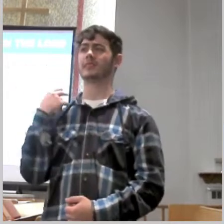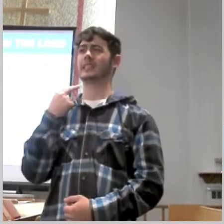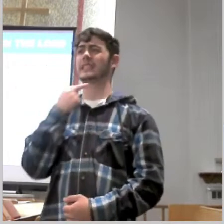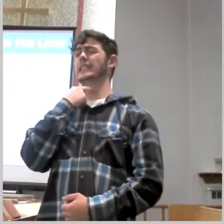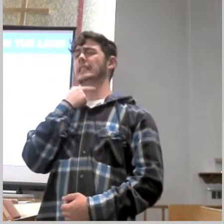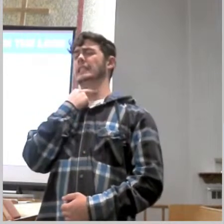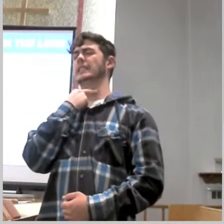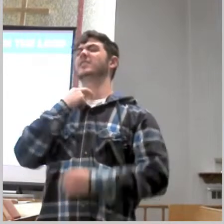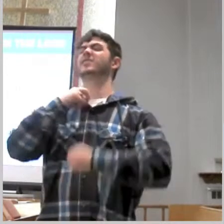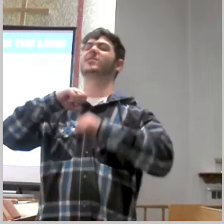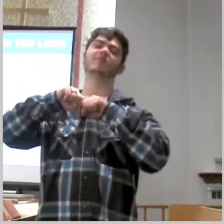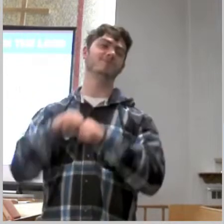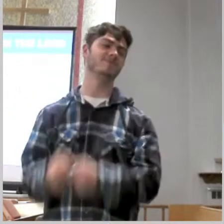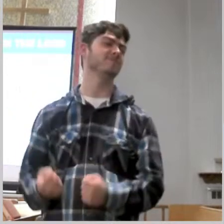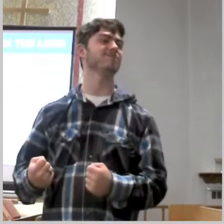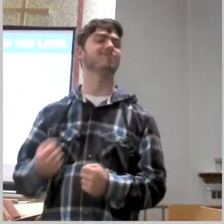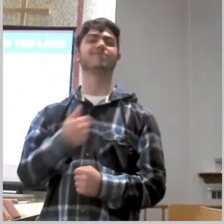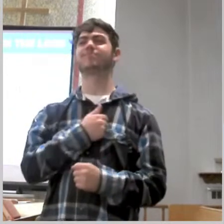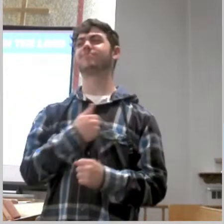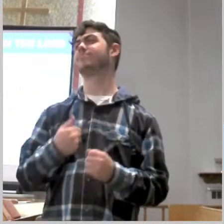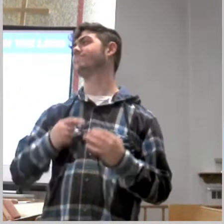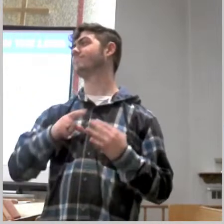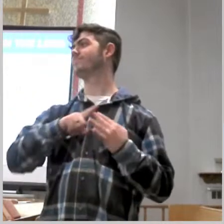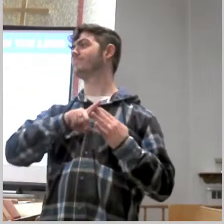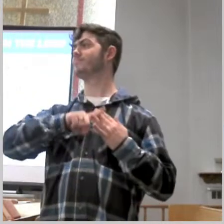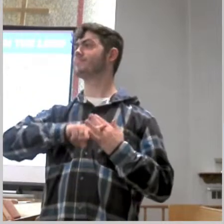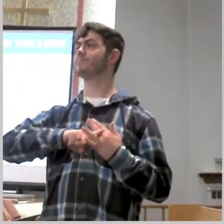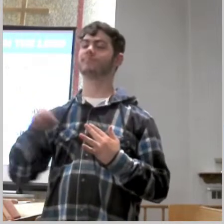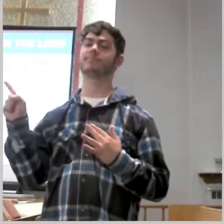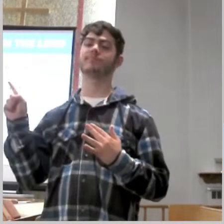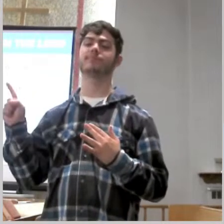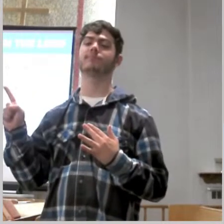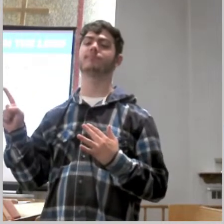love. The snare is broken and we have